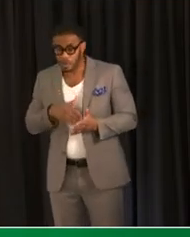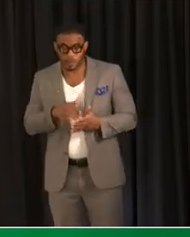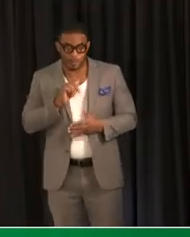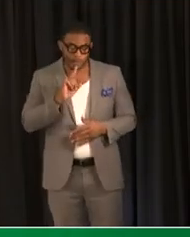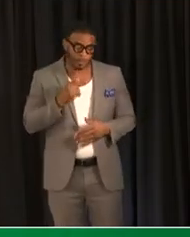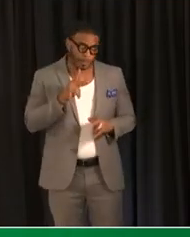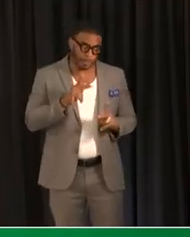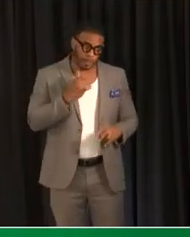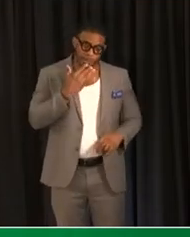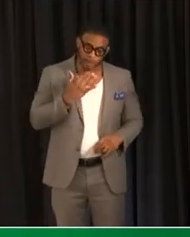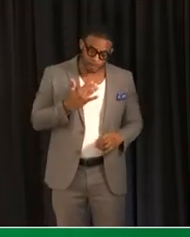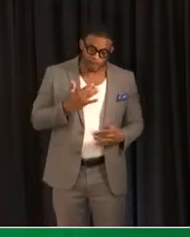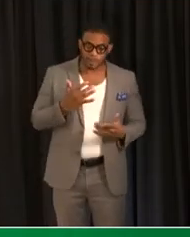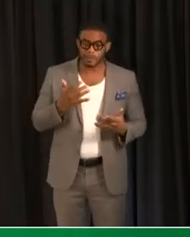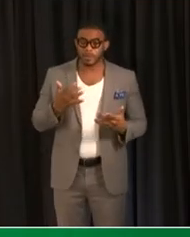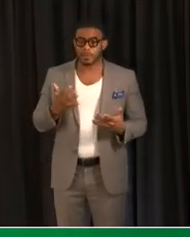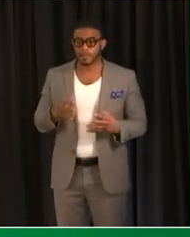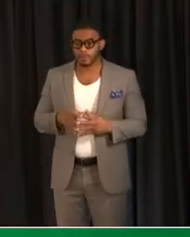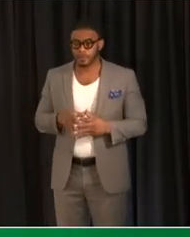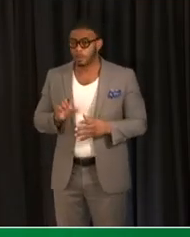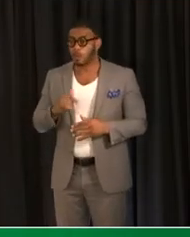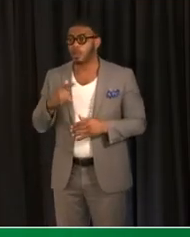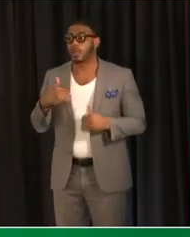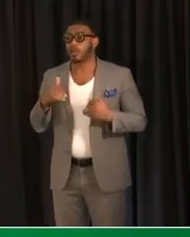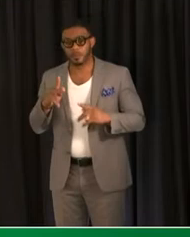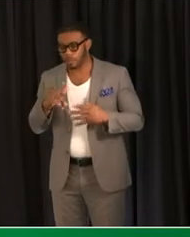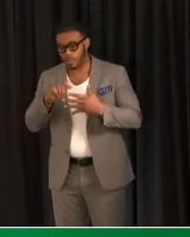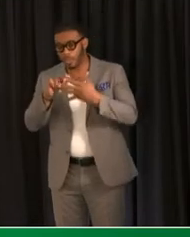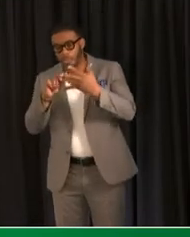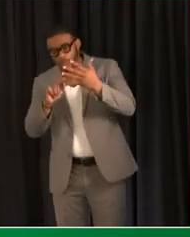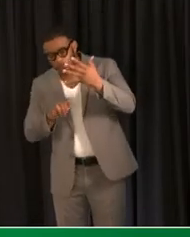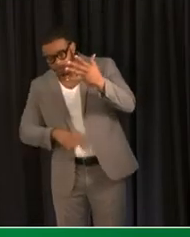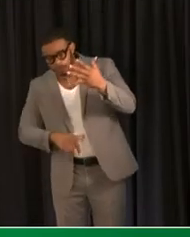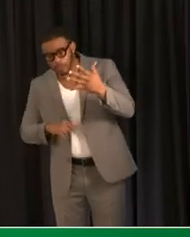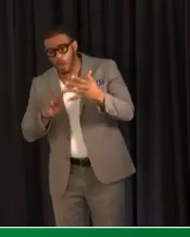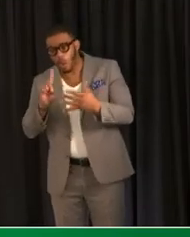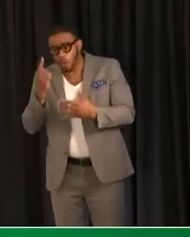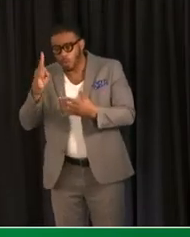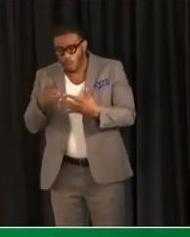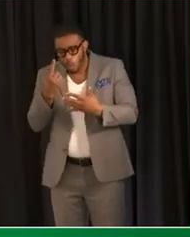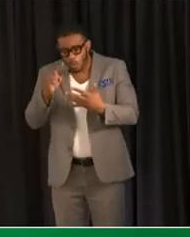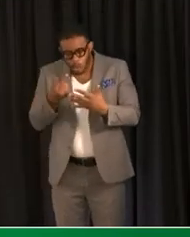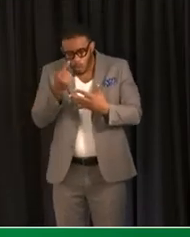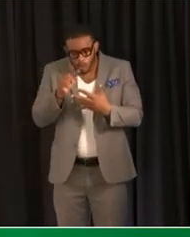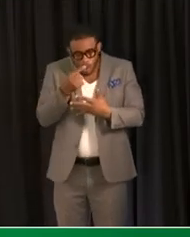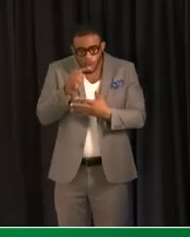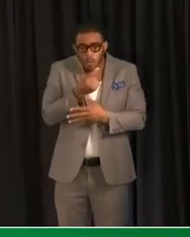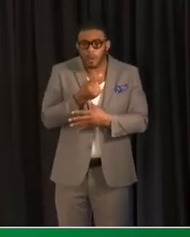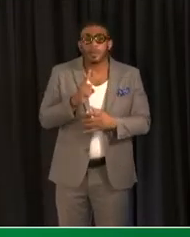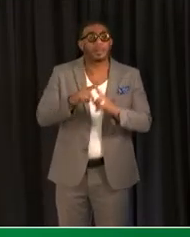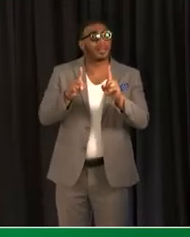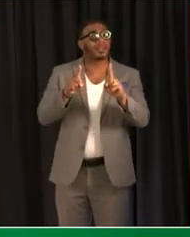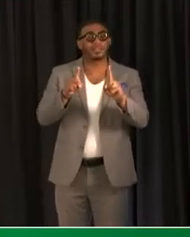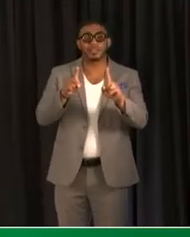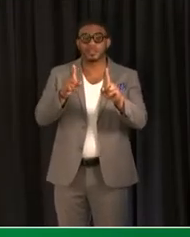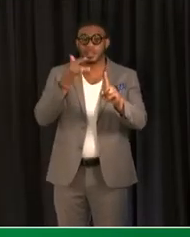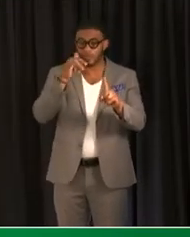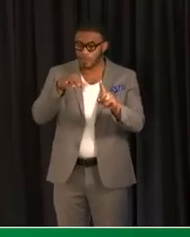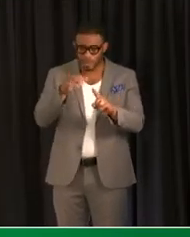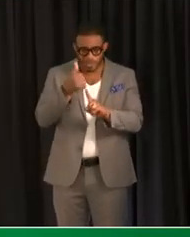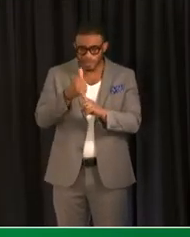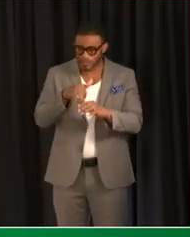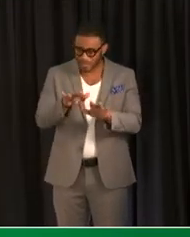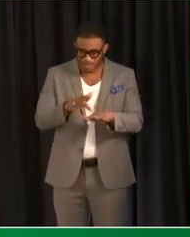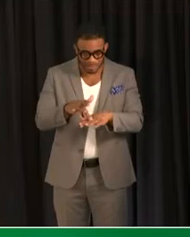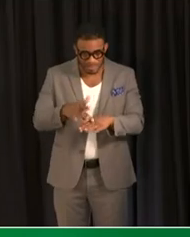woman, oftentimes I'm the only person of color, the only young person. There's so many onlys. But